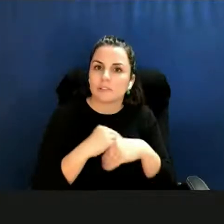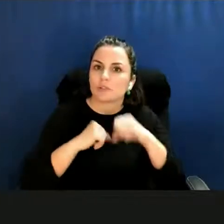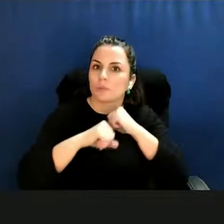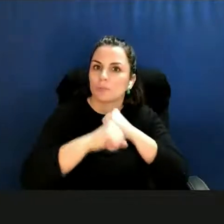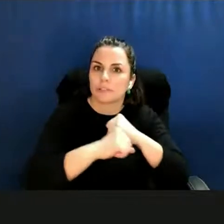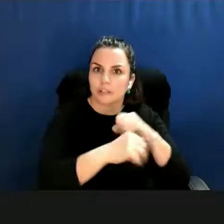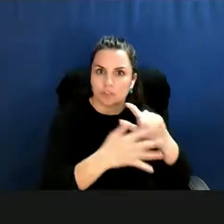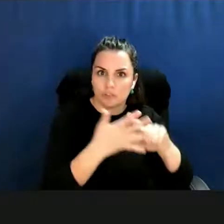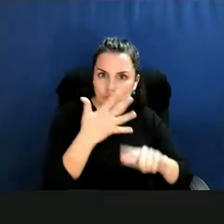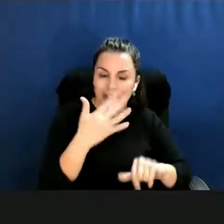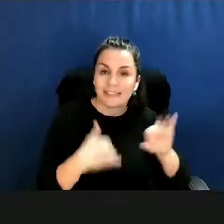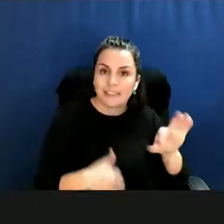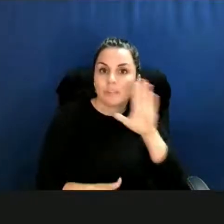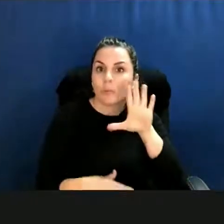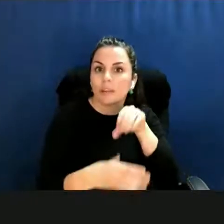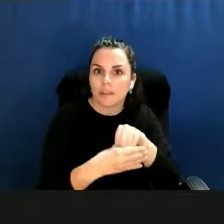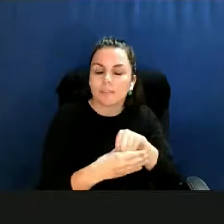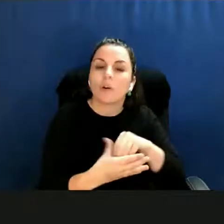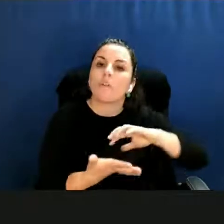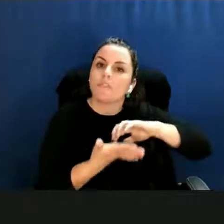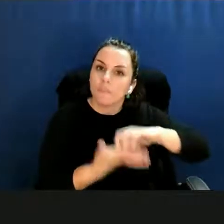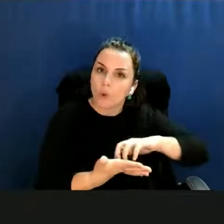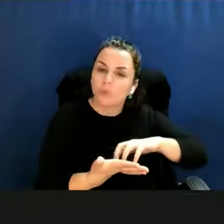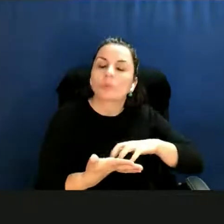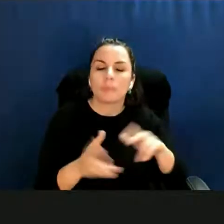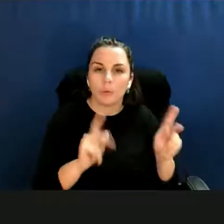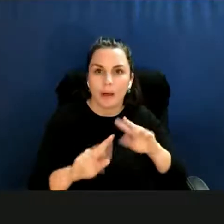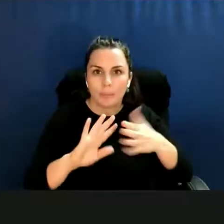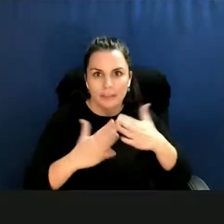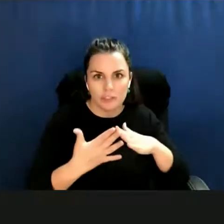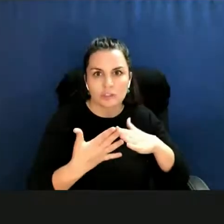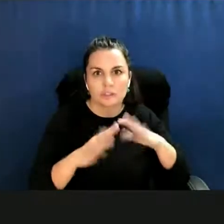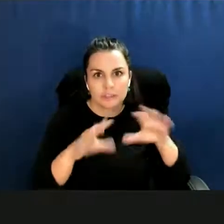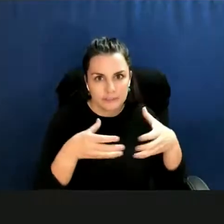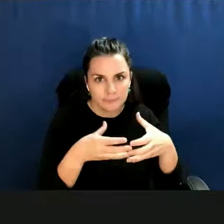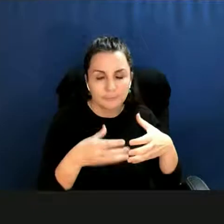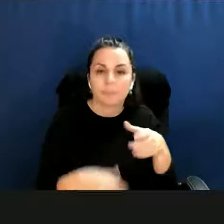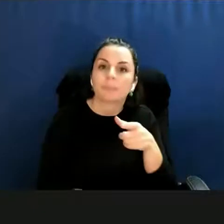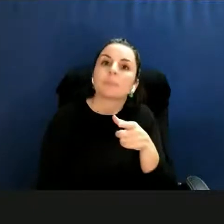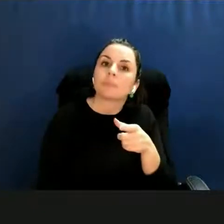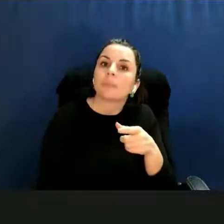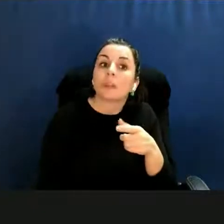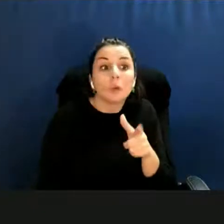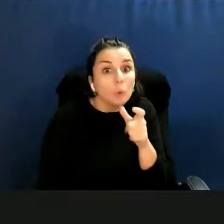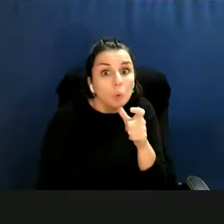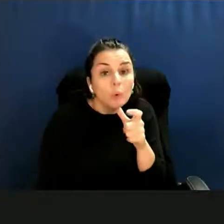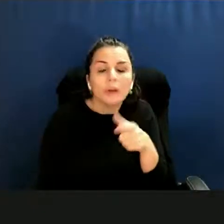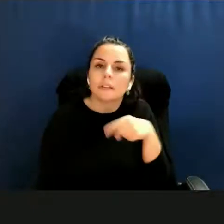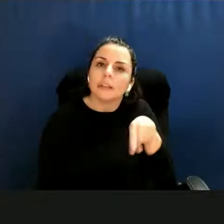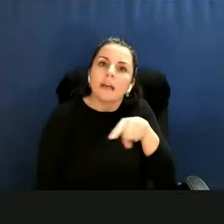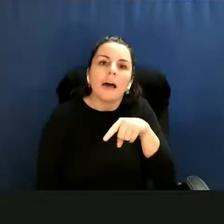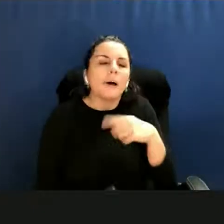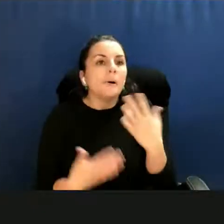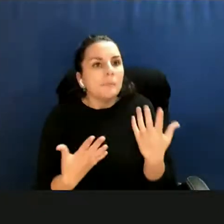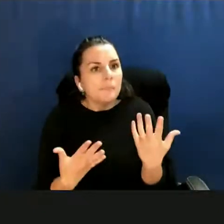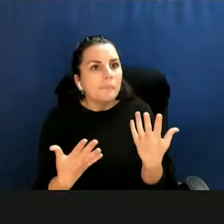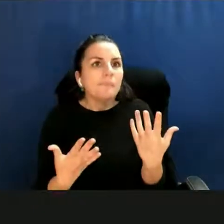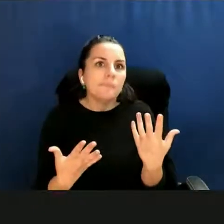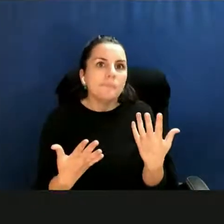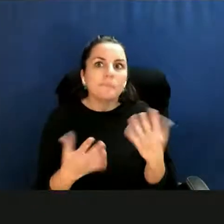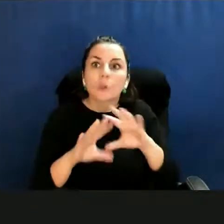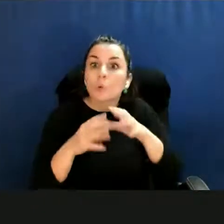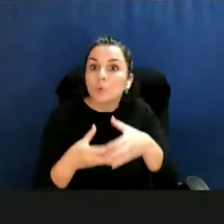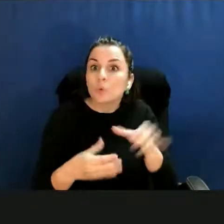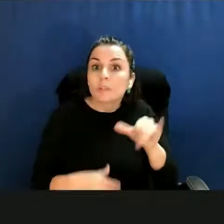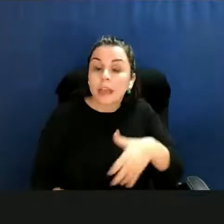if you're going to involve any vulnerable populations. Vulnerable populations would include groups such